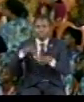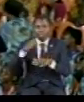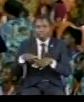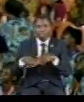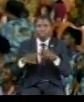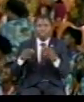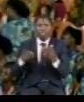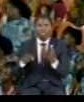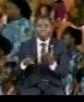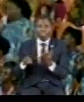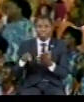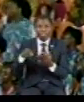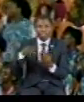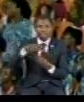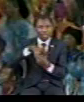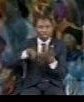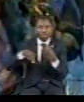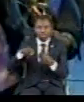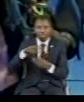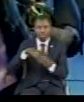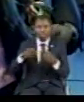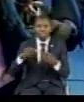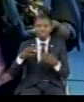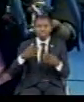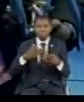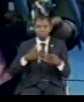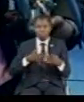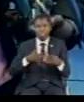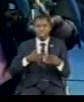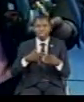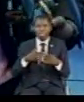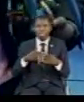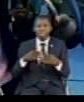my waist is balancing.